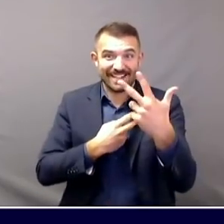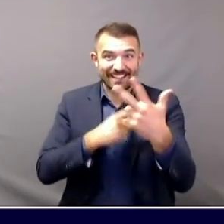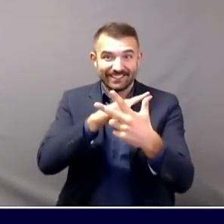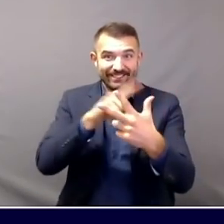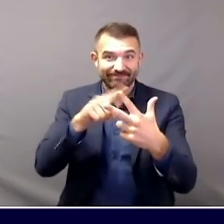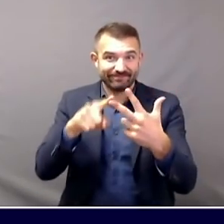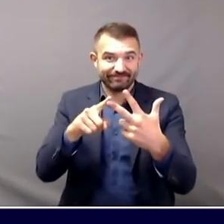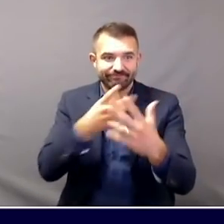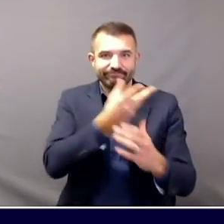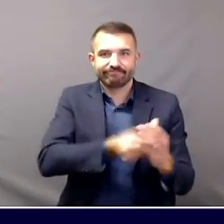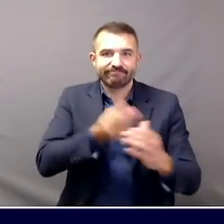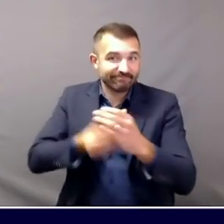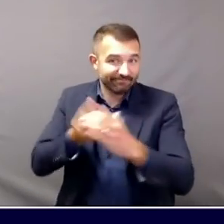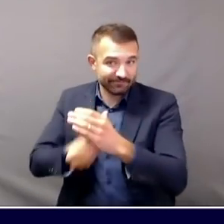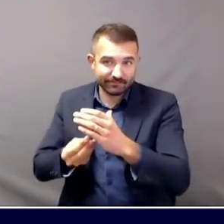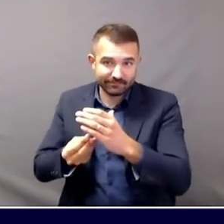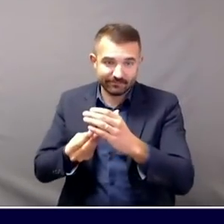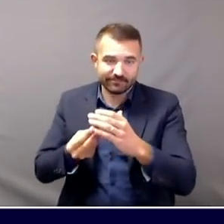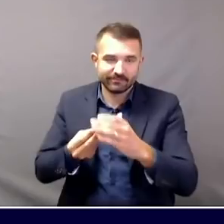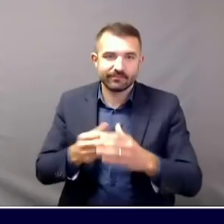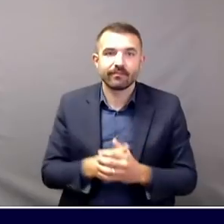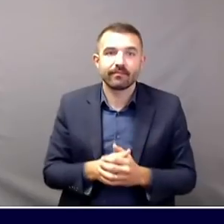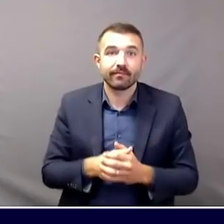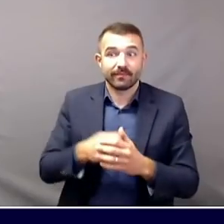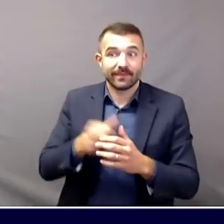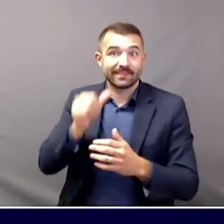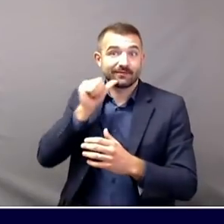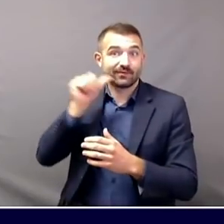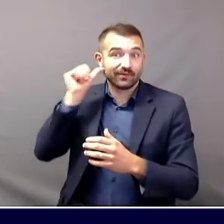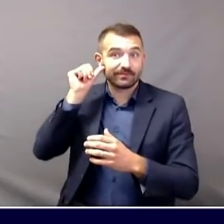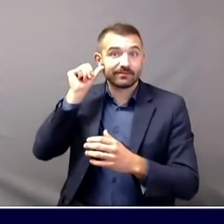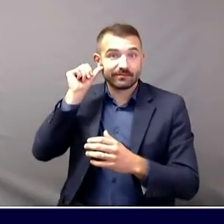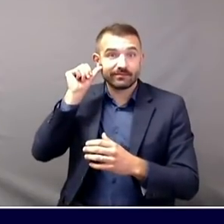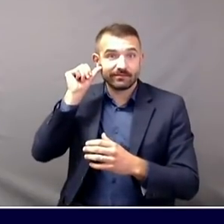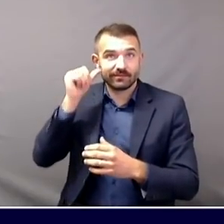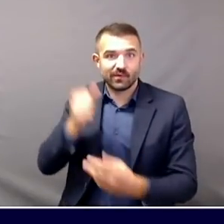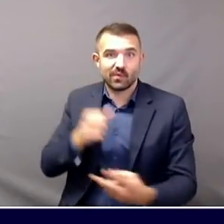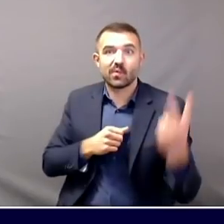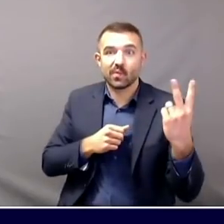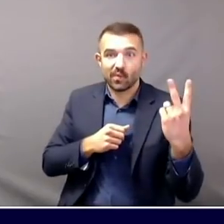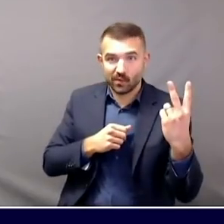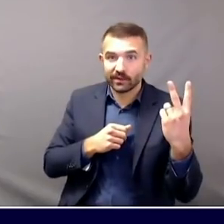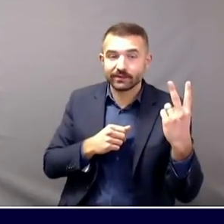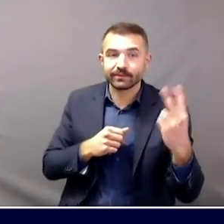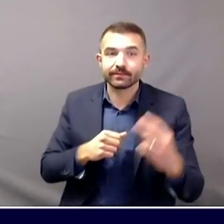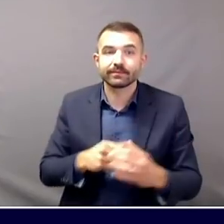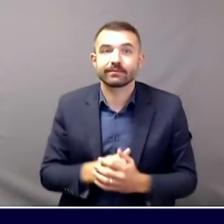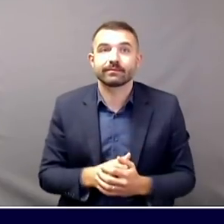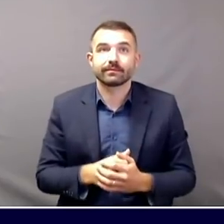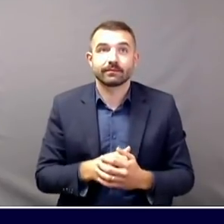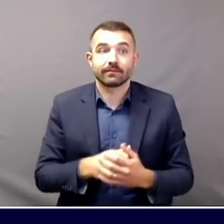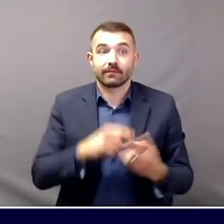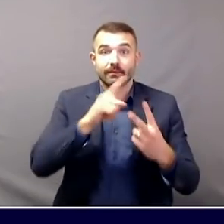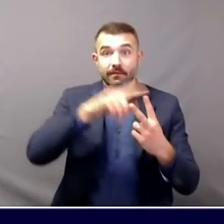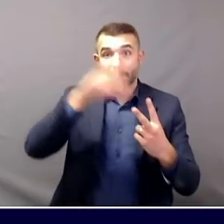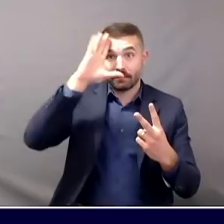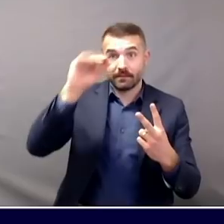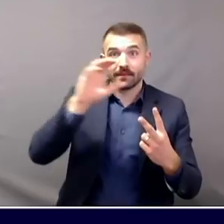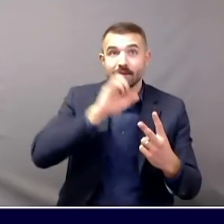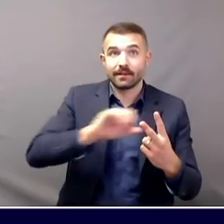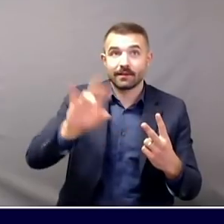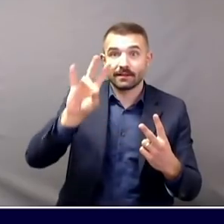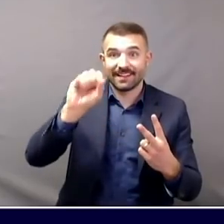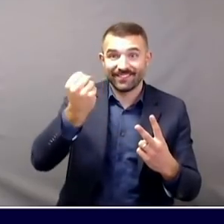COVID-19. Yesterday, we were made aware of 2 deaths, one in a man in his 80s from Knox